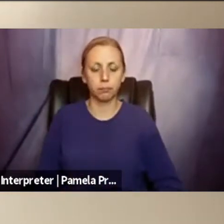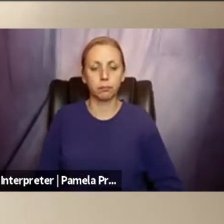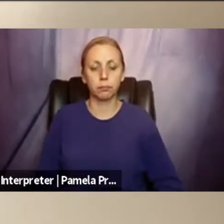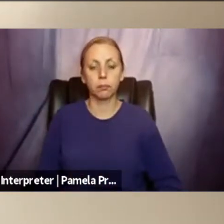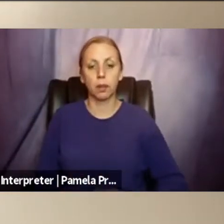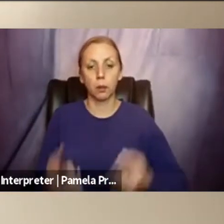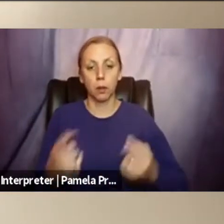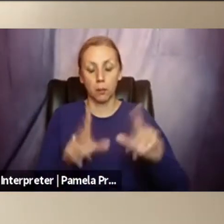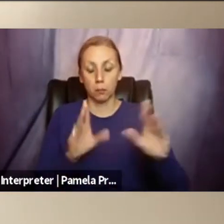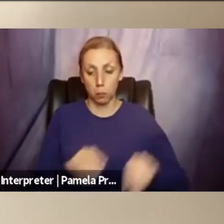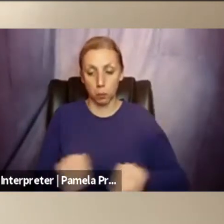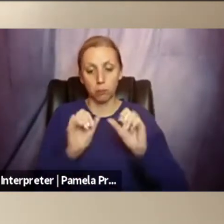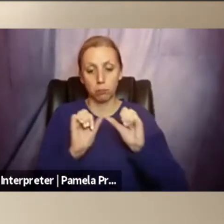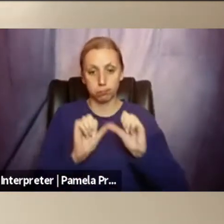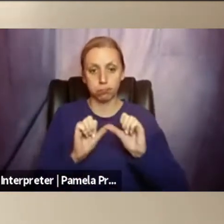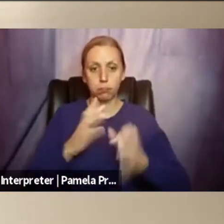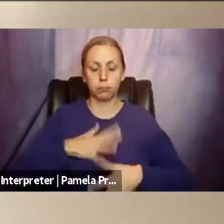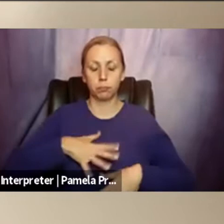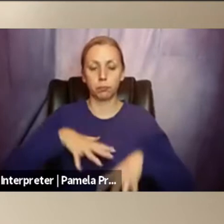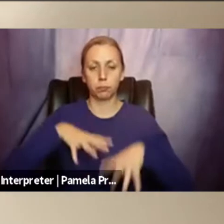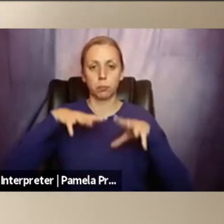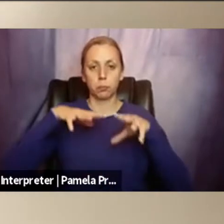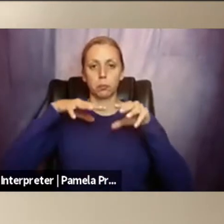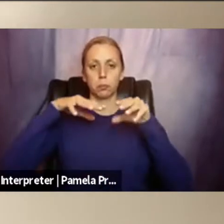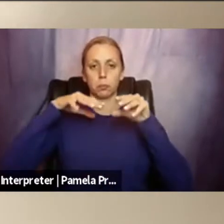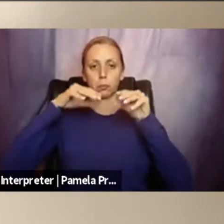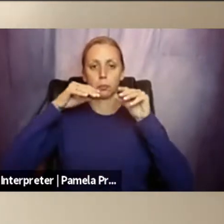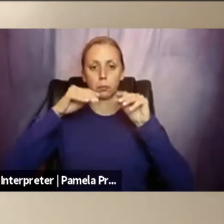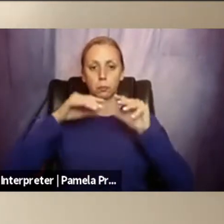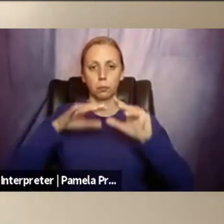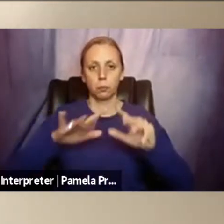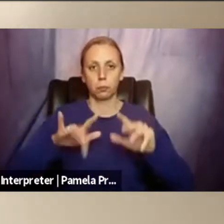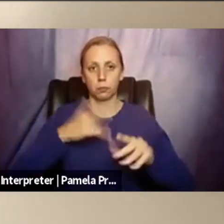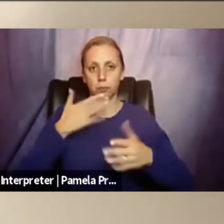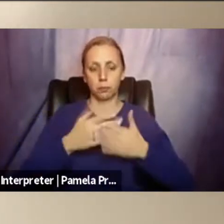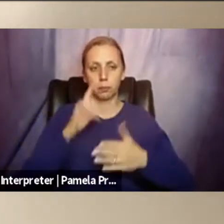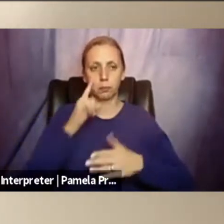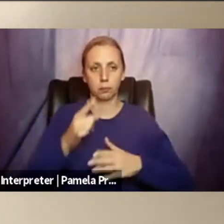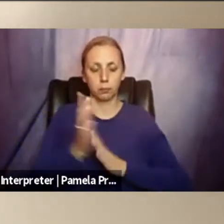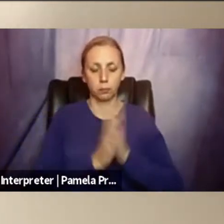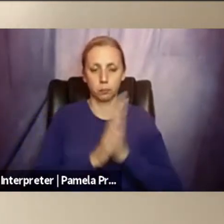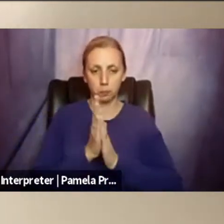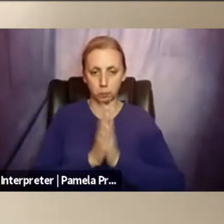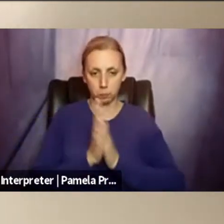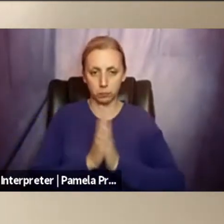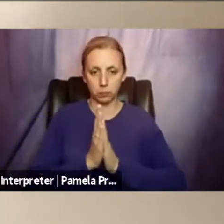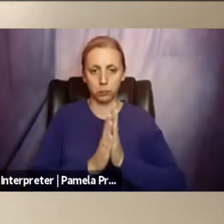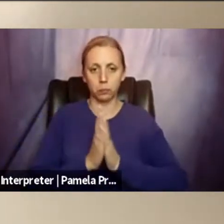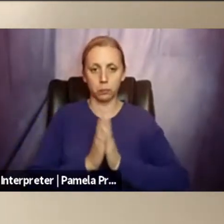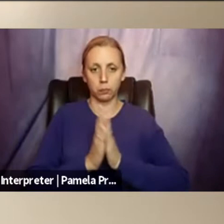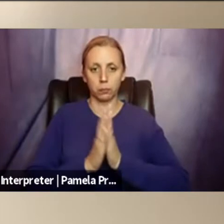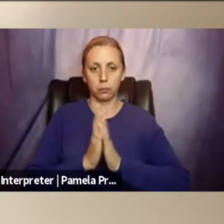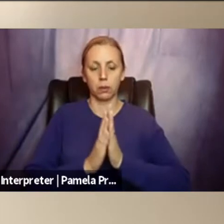steady motion, breathe in and out at a tempo that feels good to you. And we'll stay here for about 10 seconds.